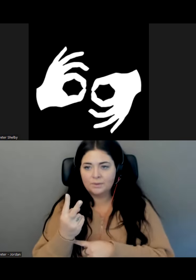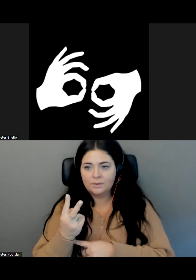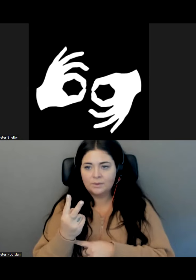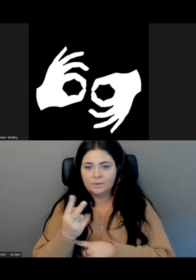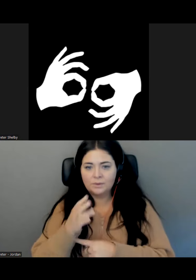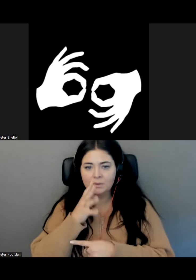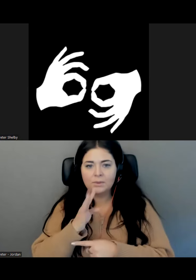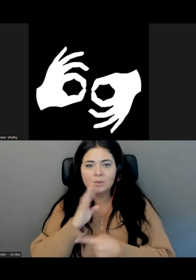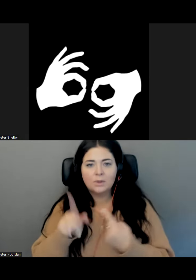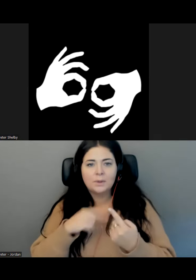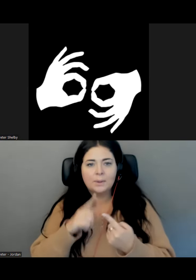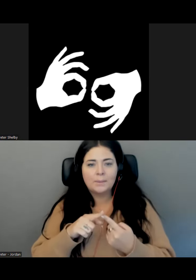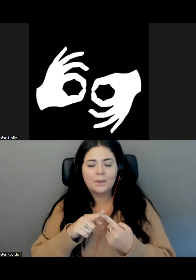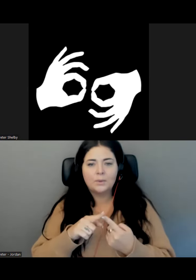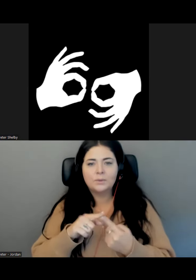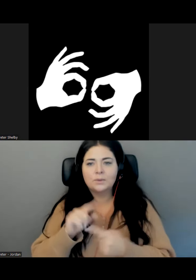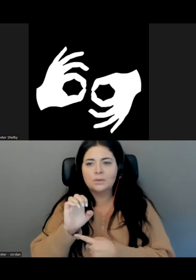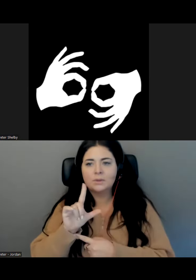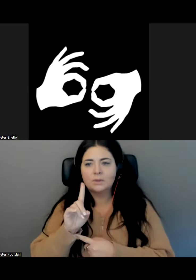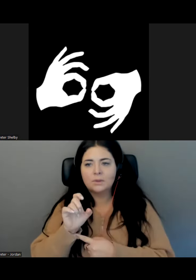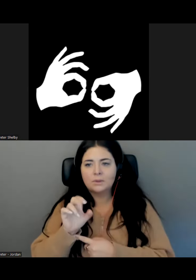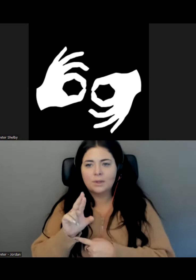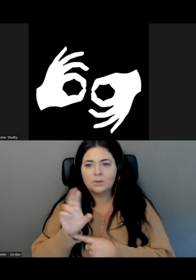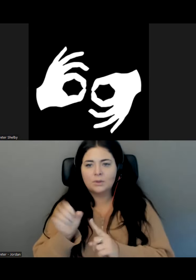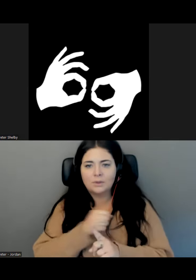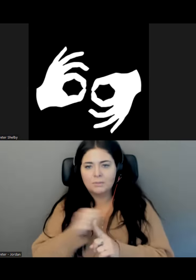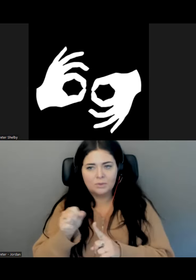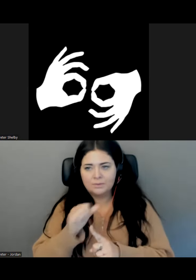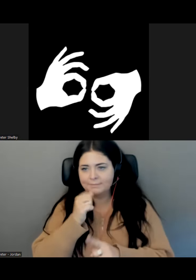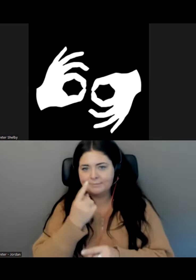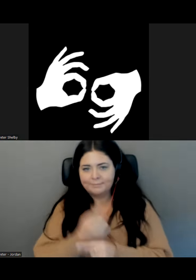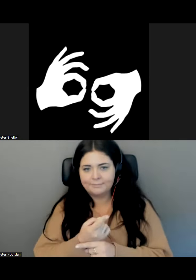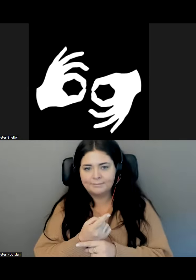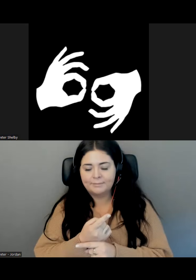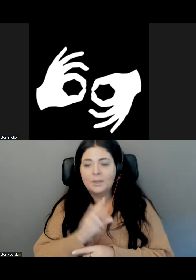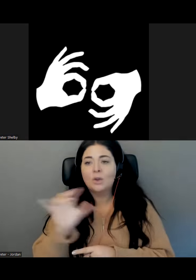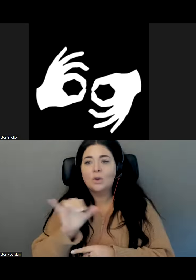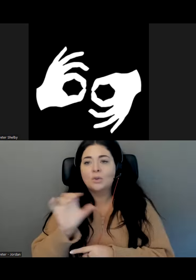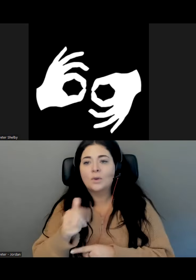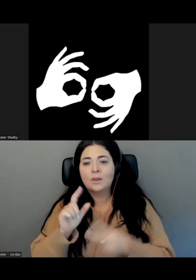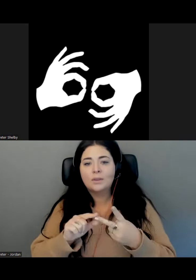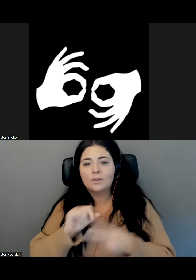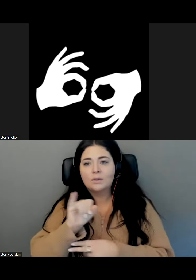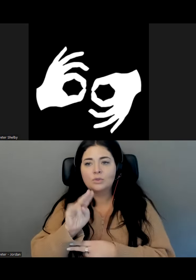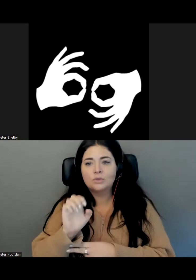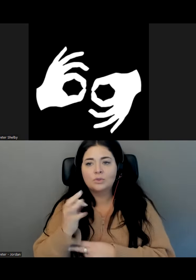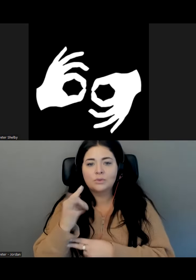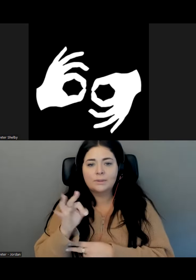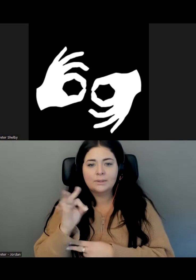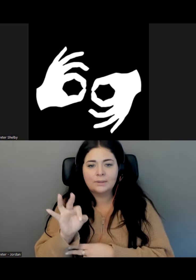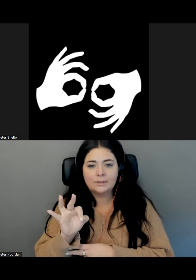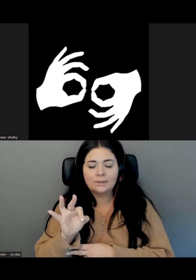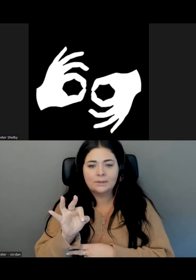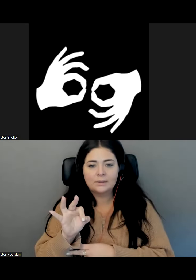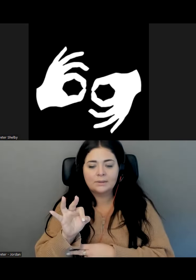Let's Talk About Elder Abuse. It's Not Right. Our other session in June will be on Wednesday, June the 19th, and it's